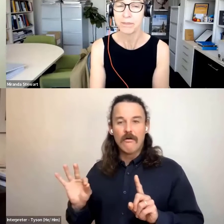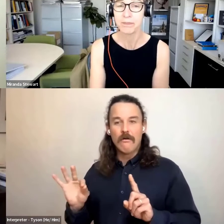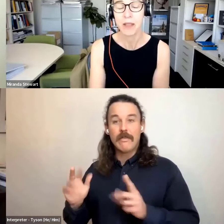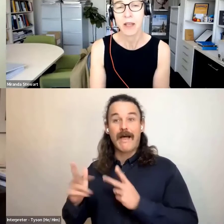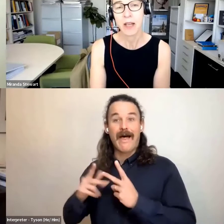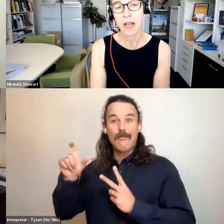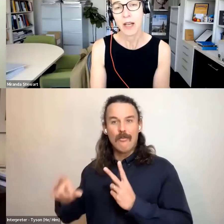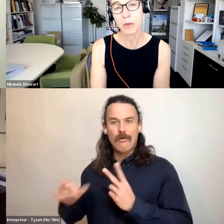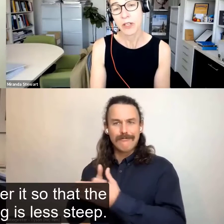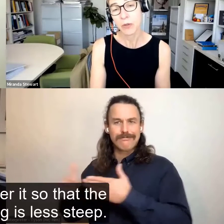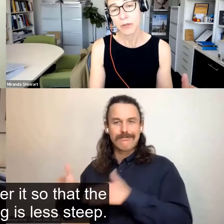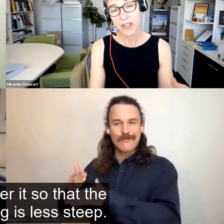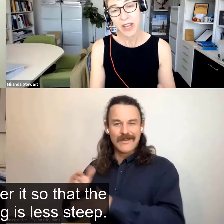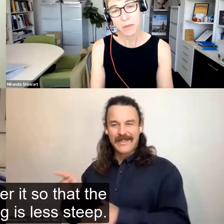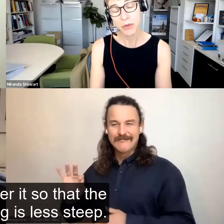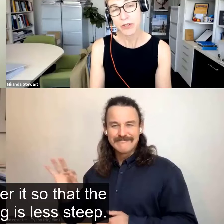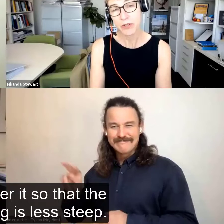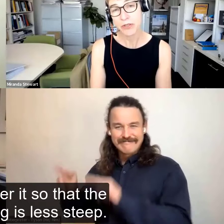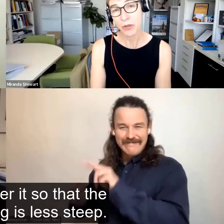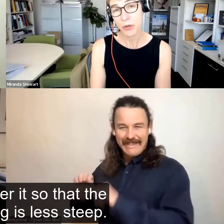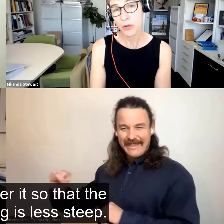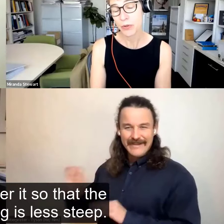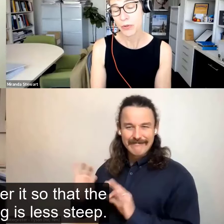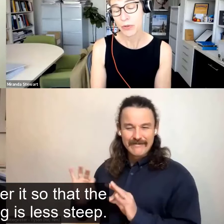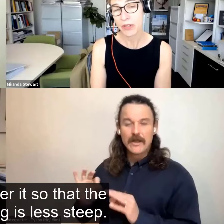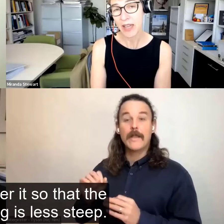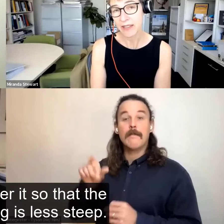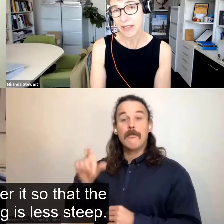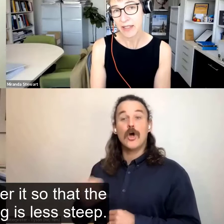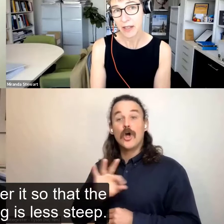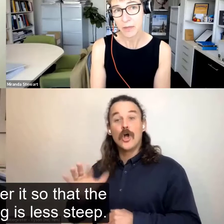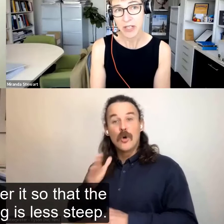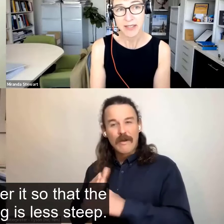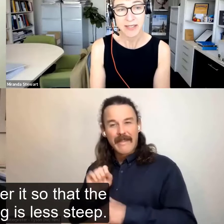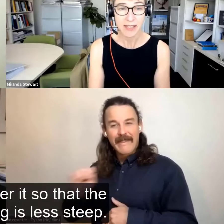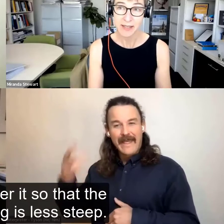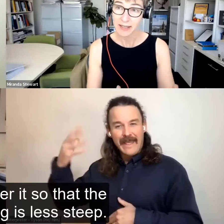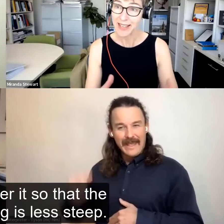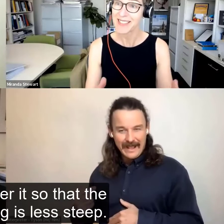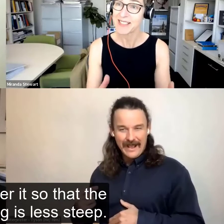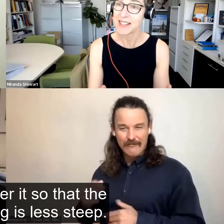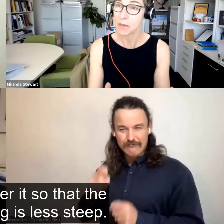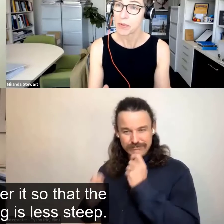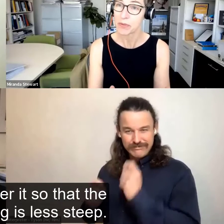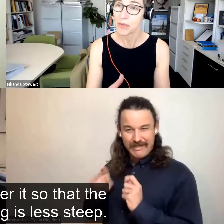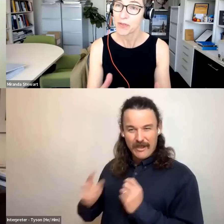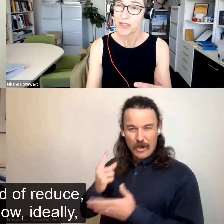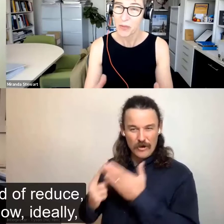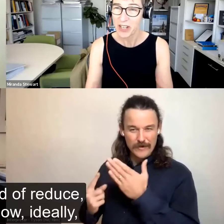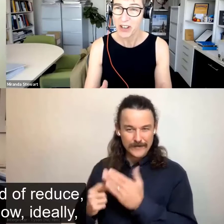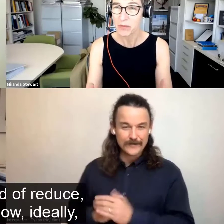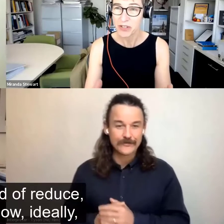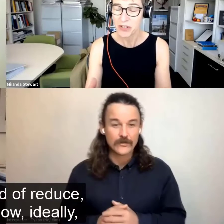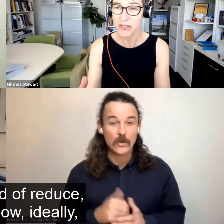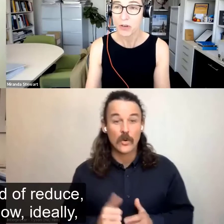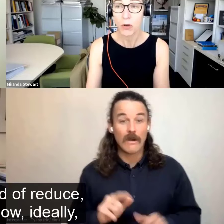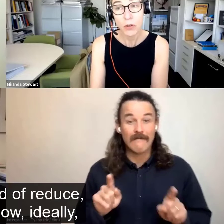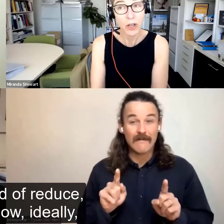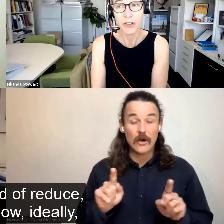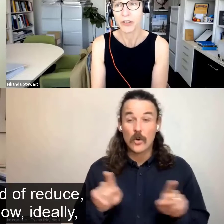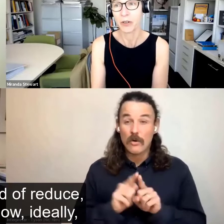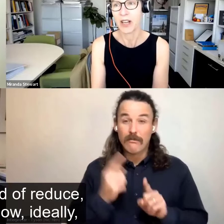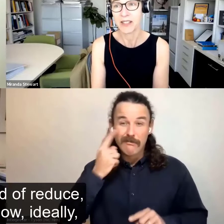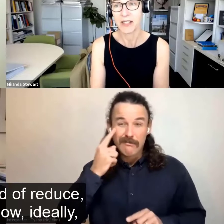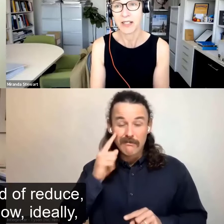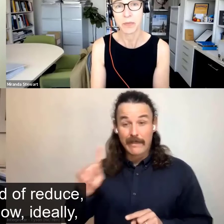family. We could taper it so that the income testing is less steep. So we kind of reduce,